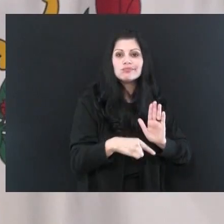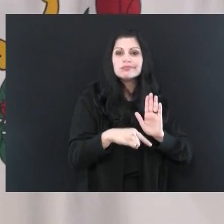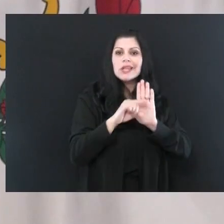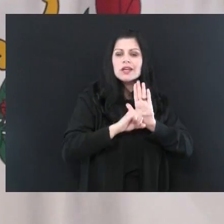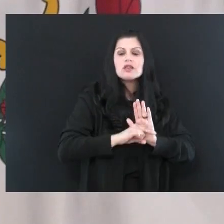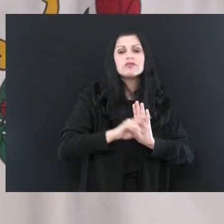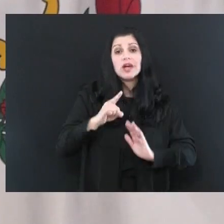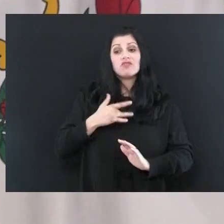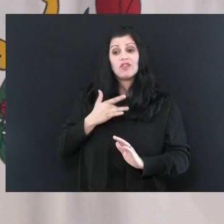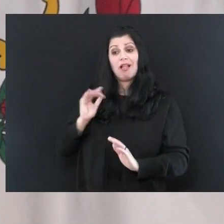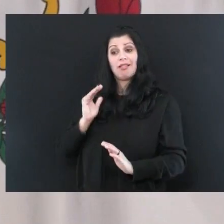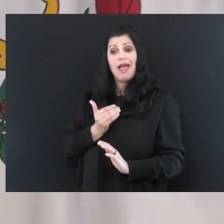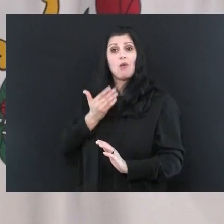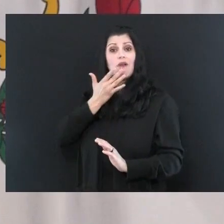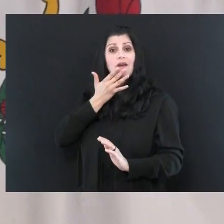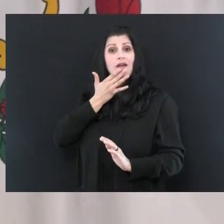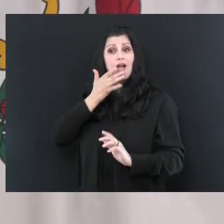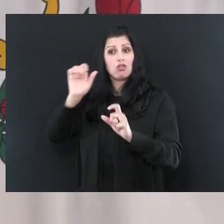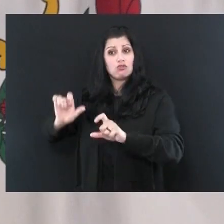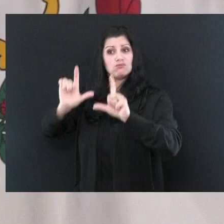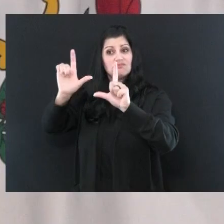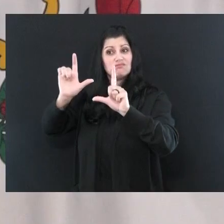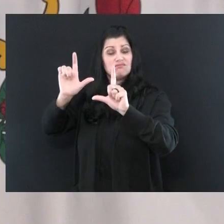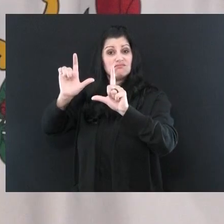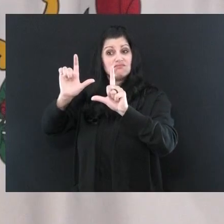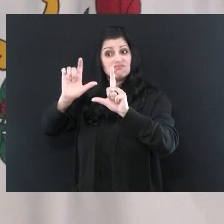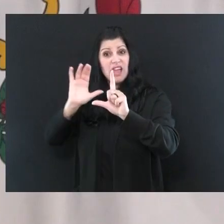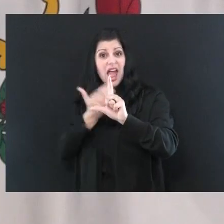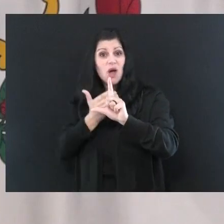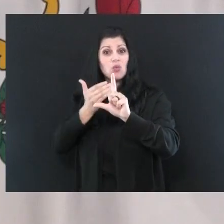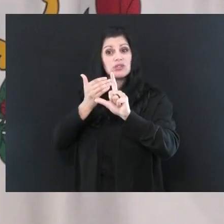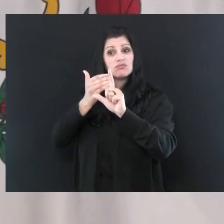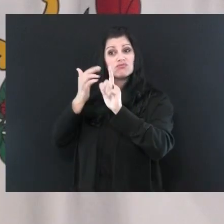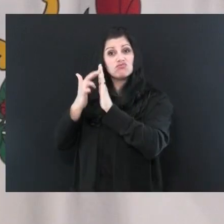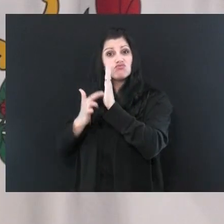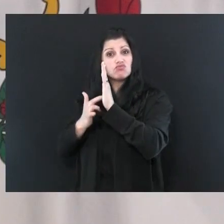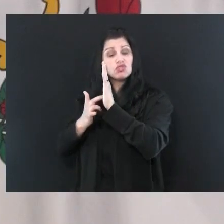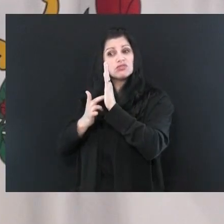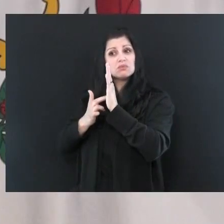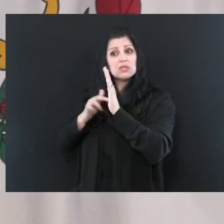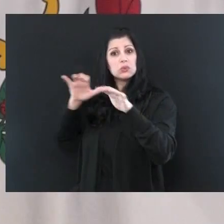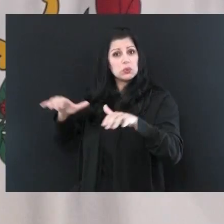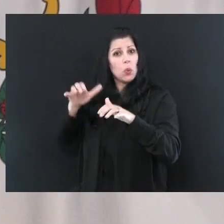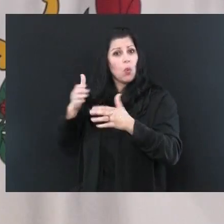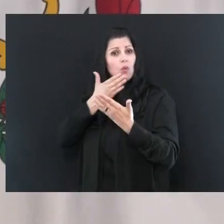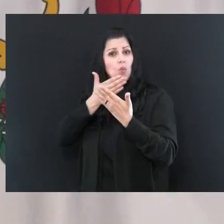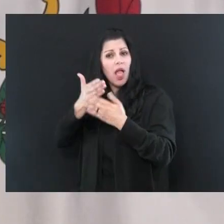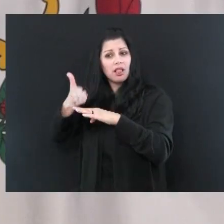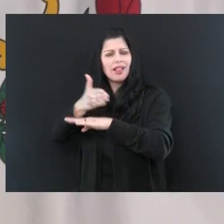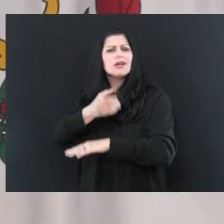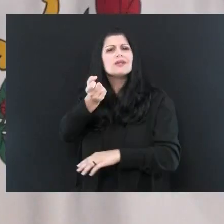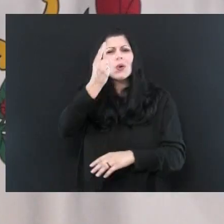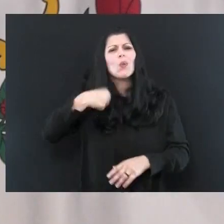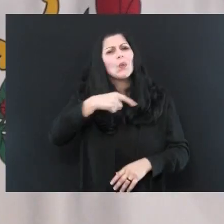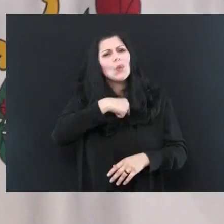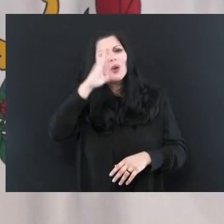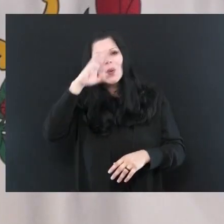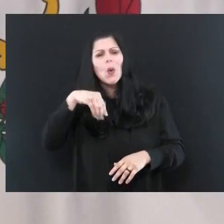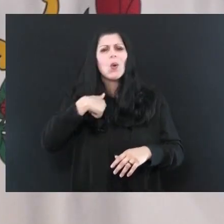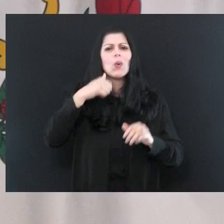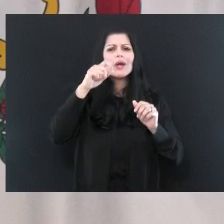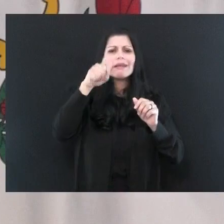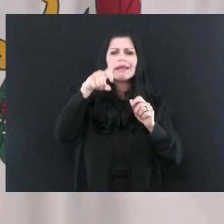and sure, there's always things that you're going to have to change and pivot and move and everything else,